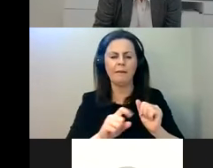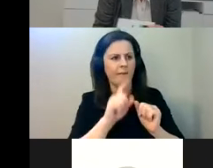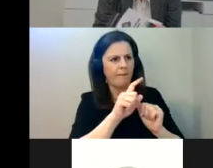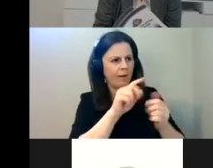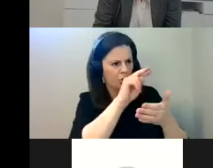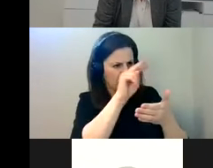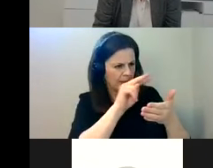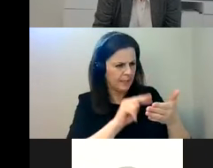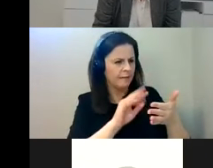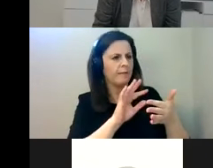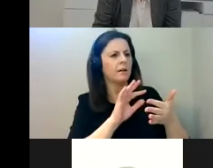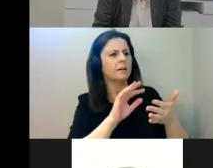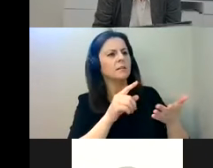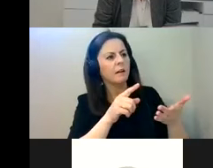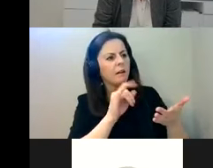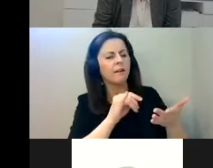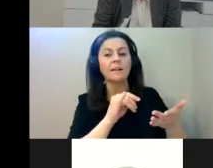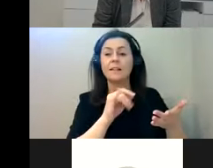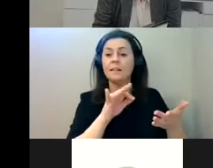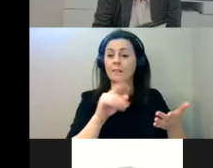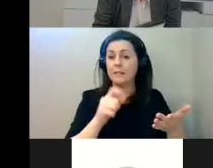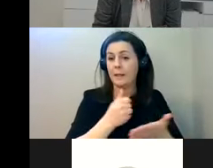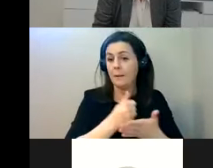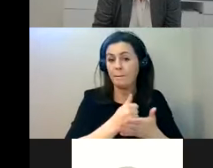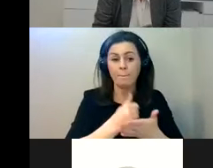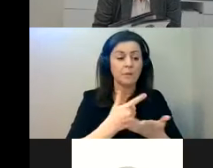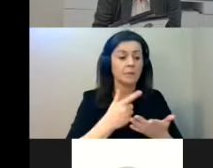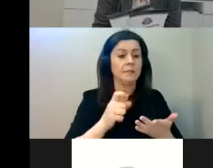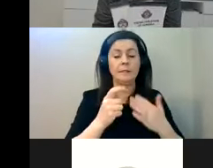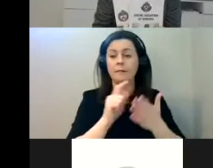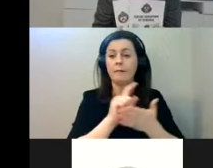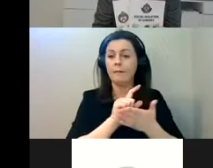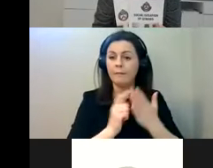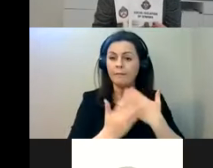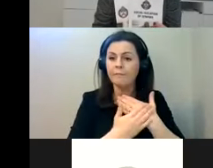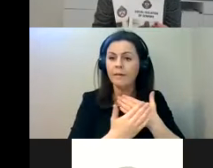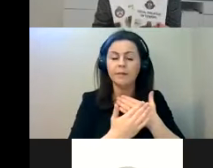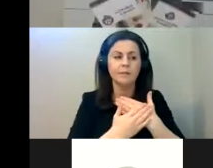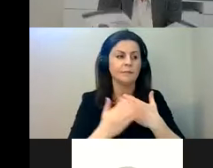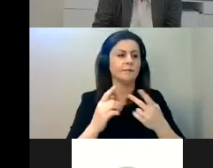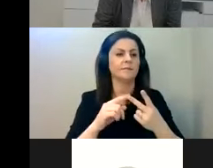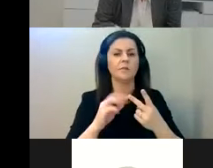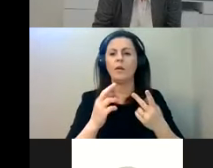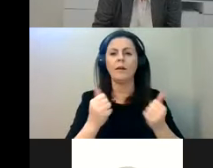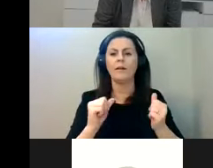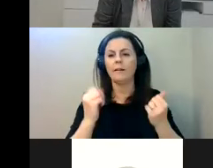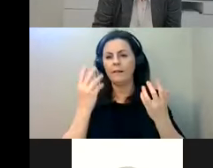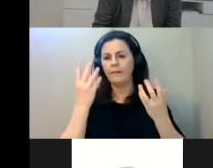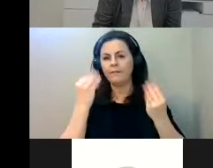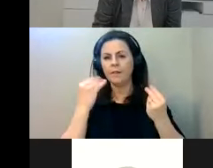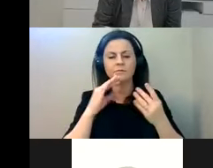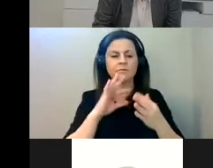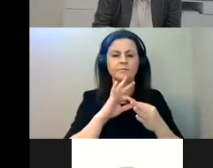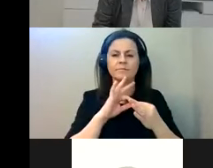seeking assistance, whether that be legal advice or any other guidelines when it comes to